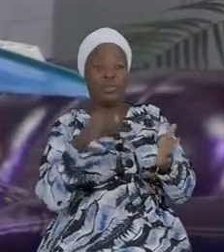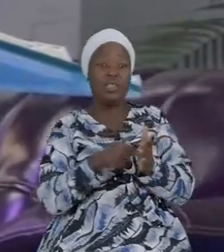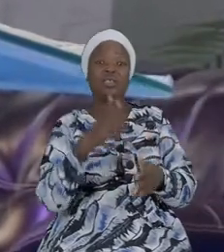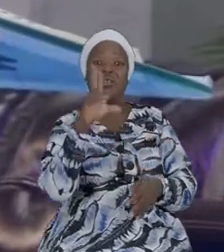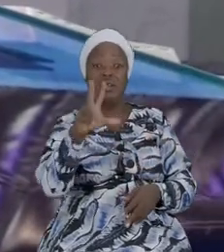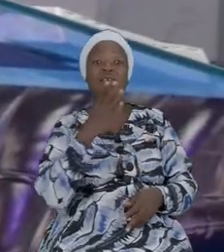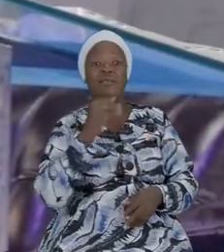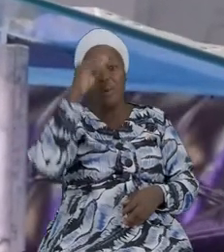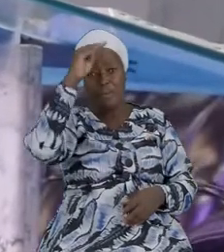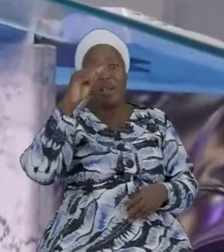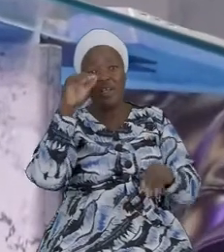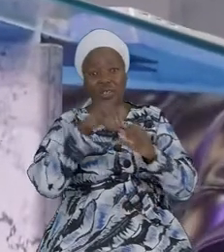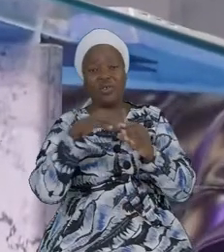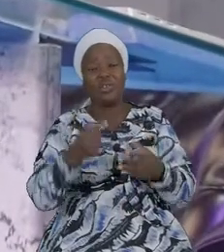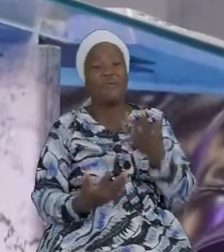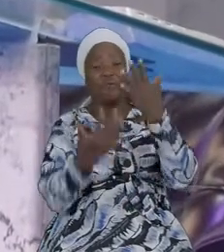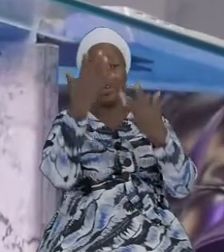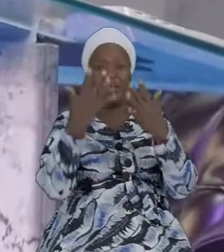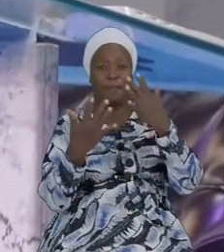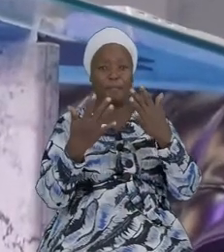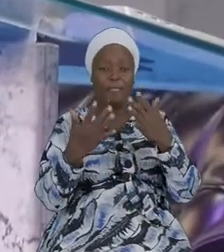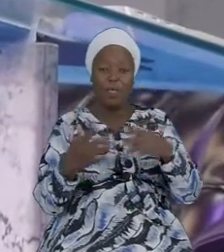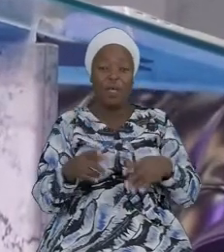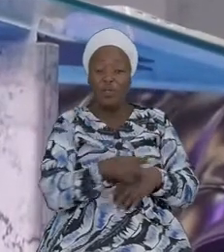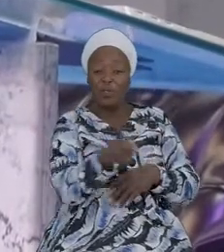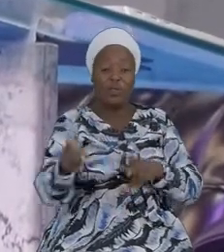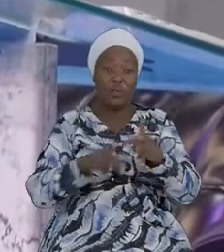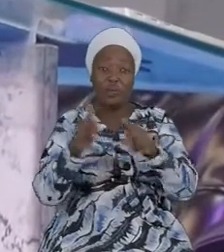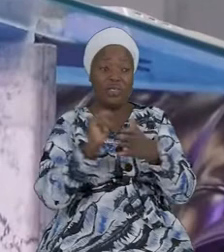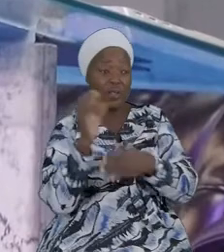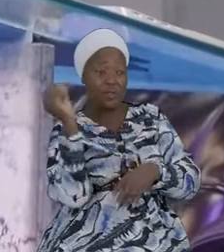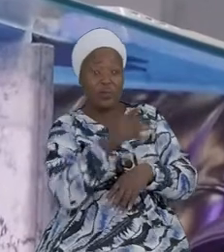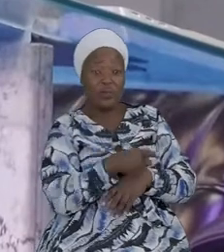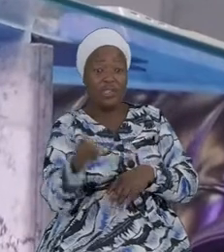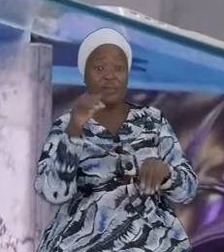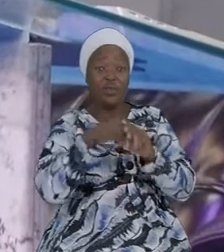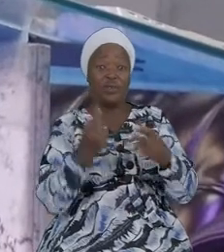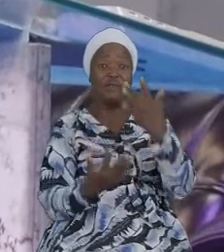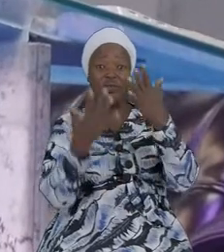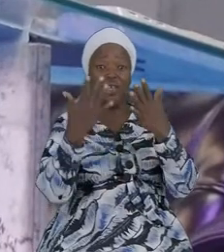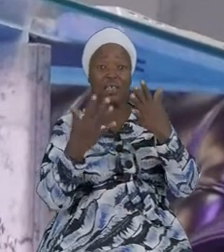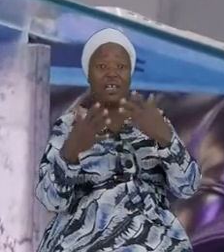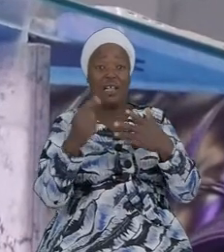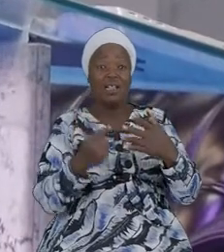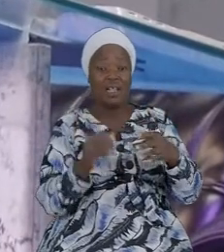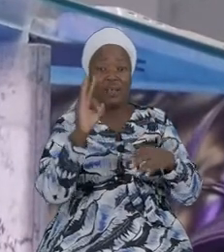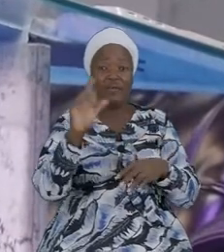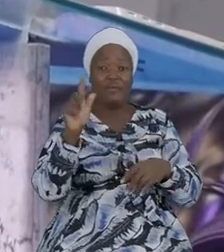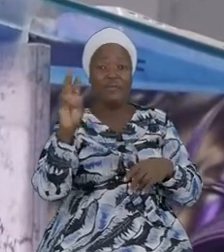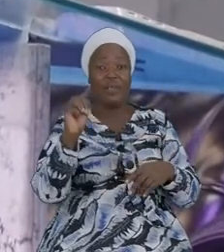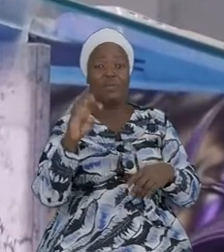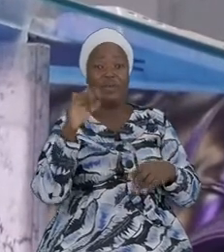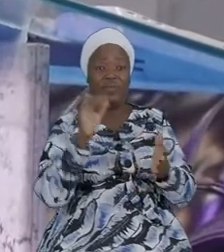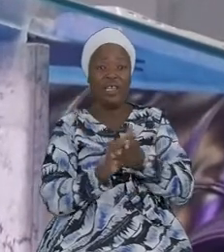and Abednego into the fire. Those people that cast them into the fire, the flame of the fire